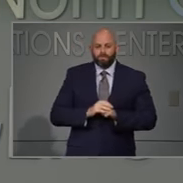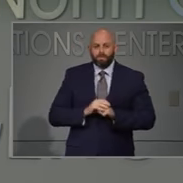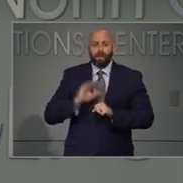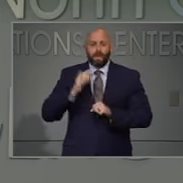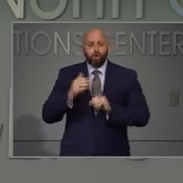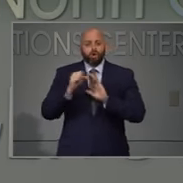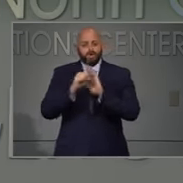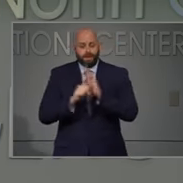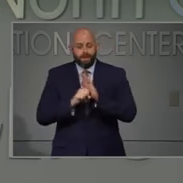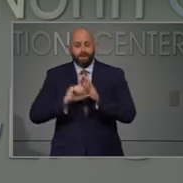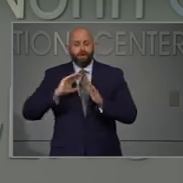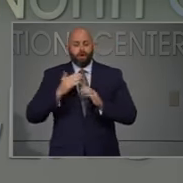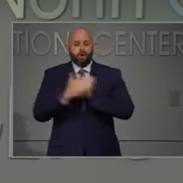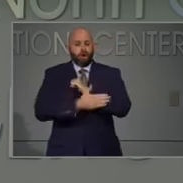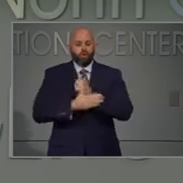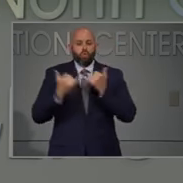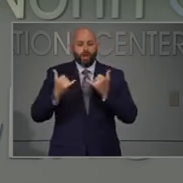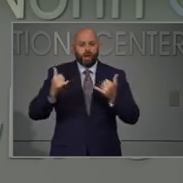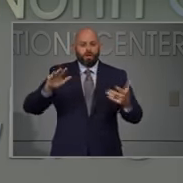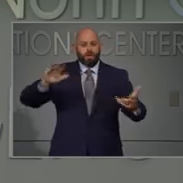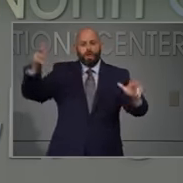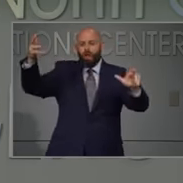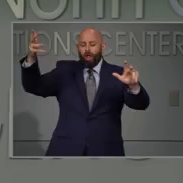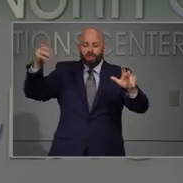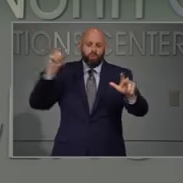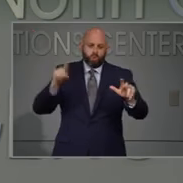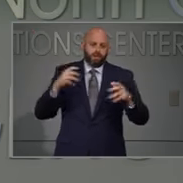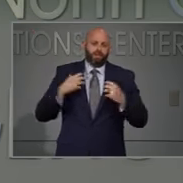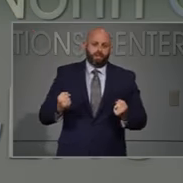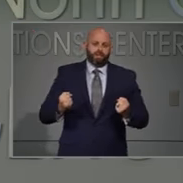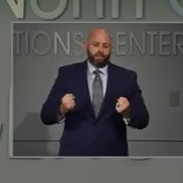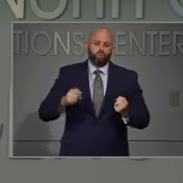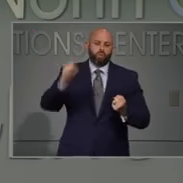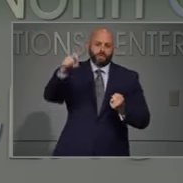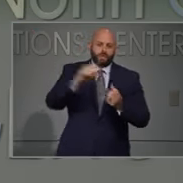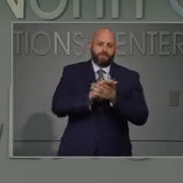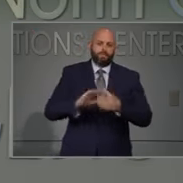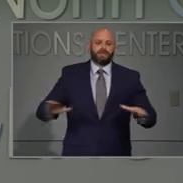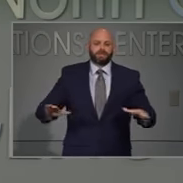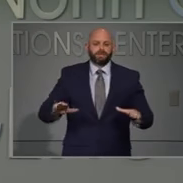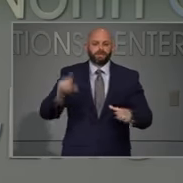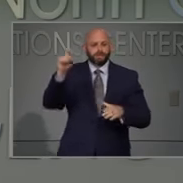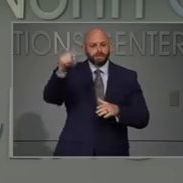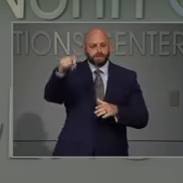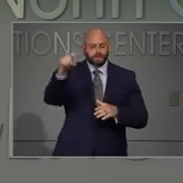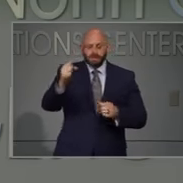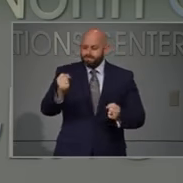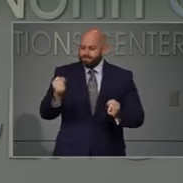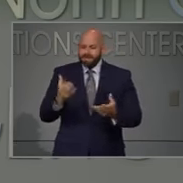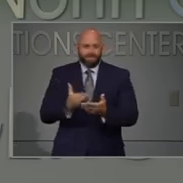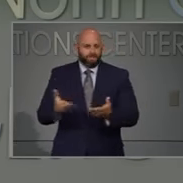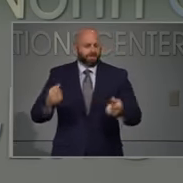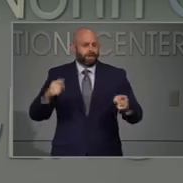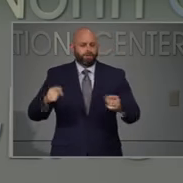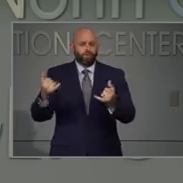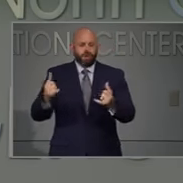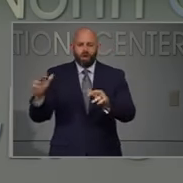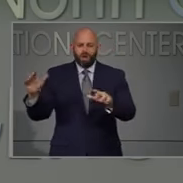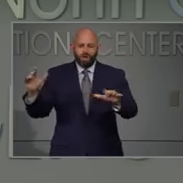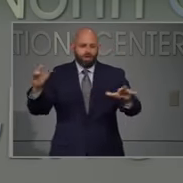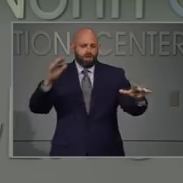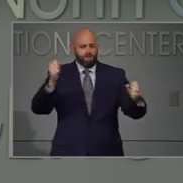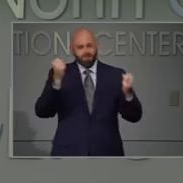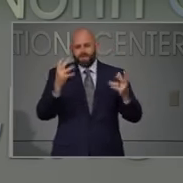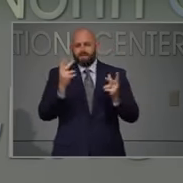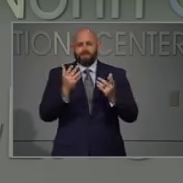country need healing. We have a lot going on and a lot of frustration, and we